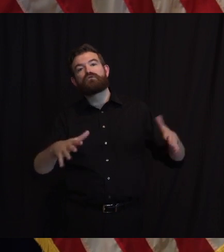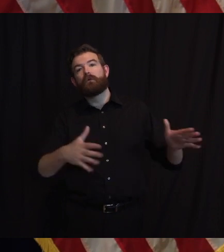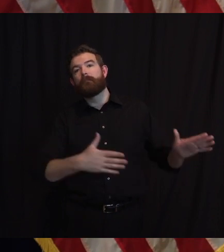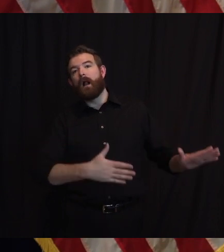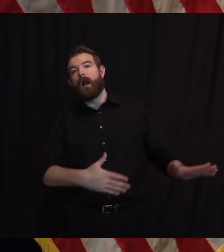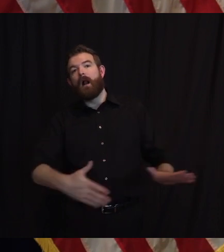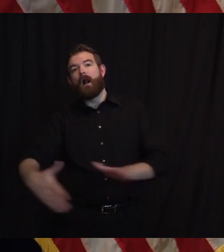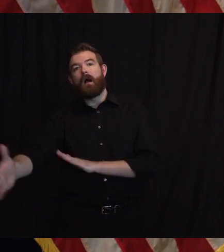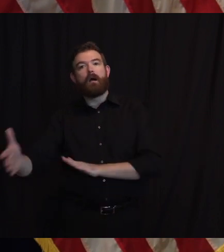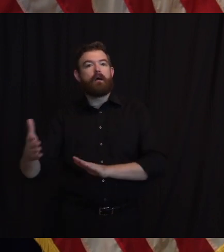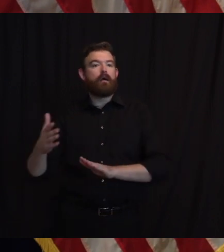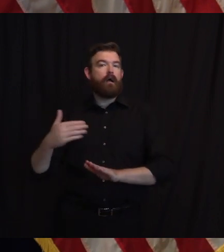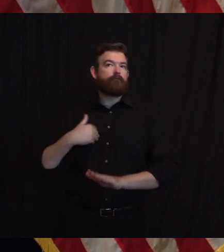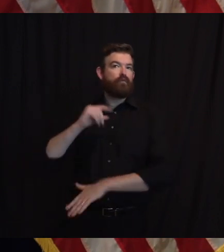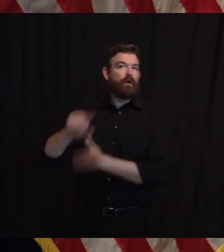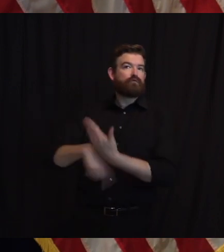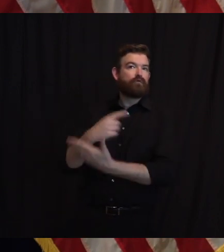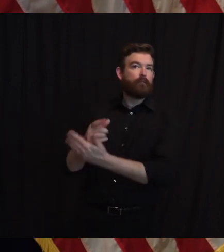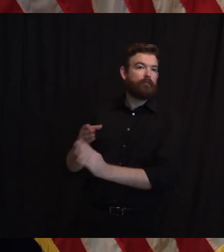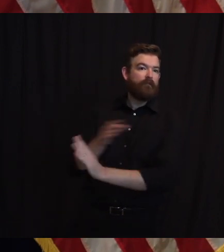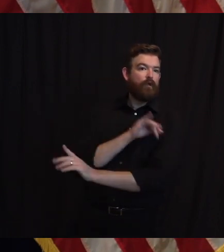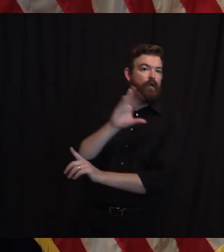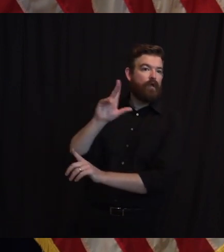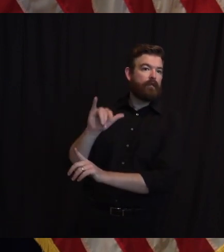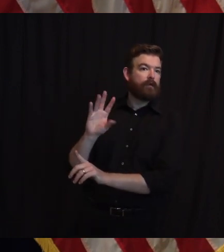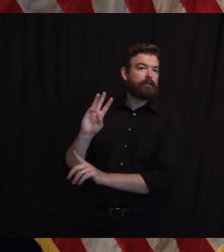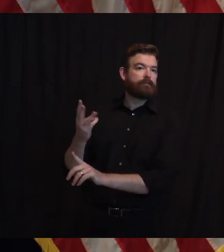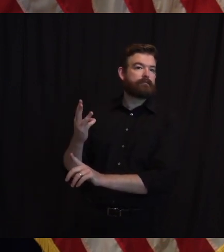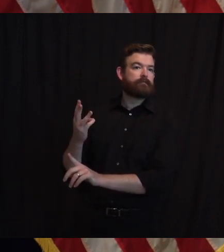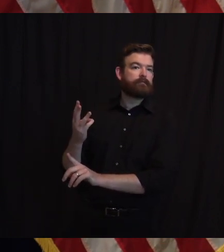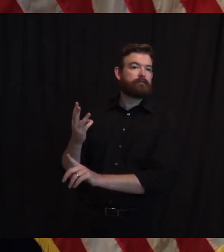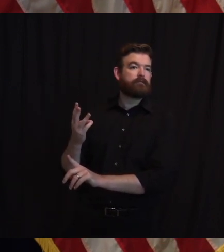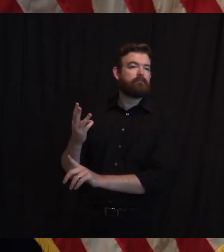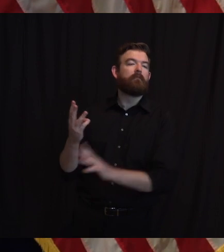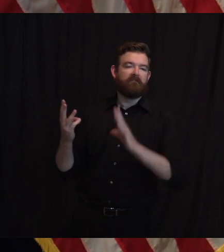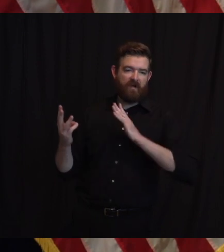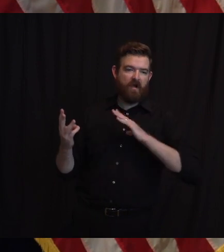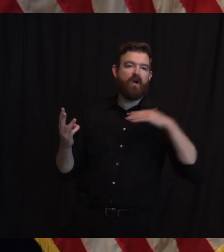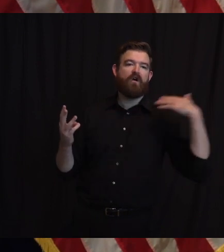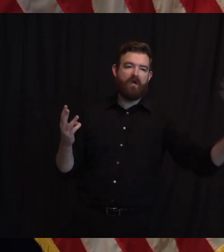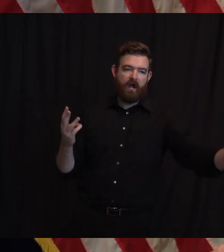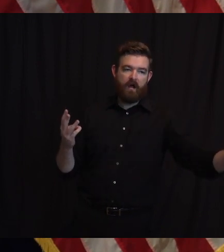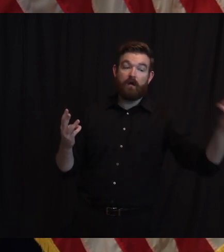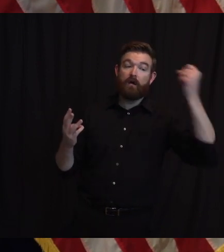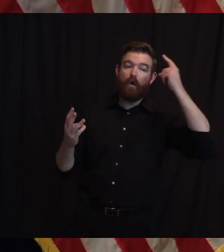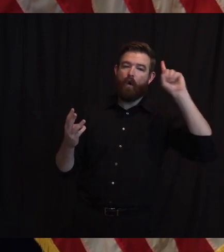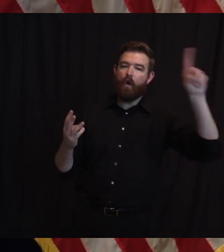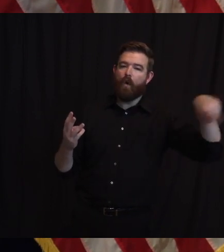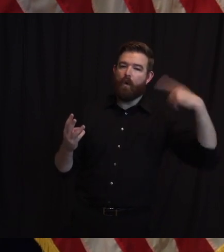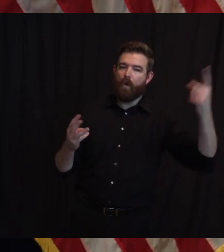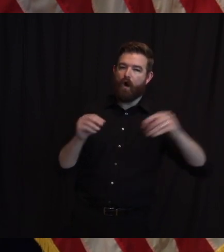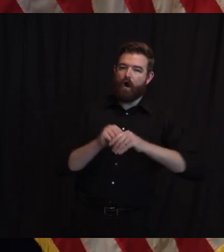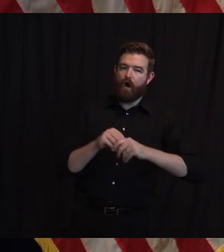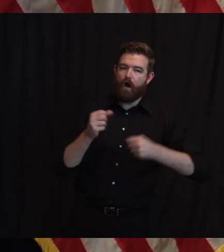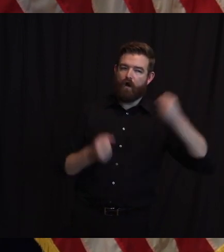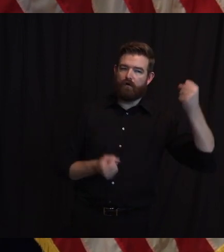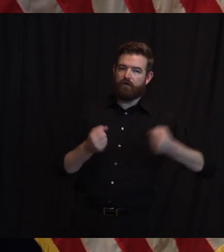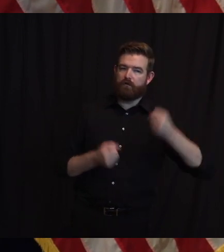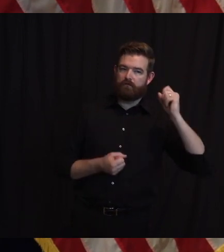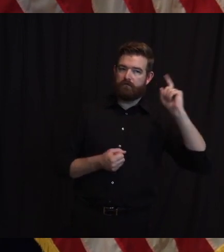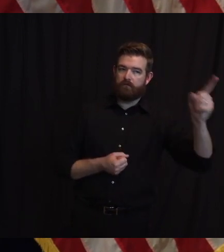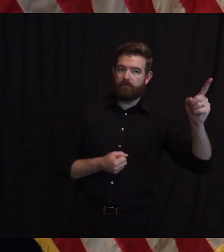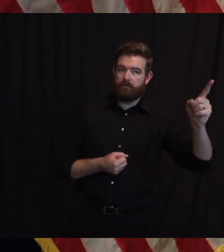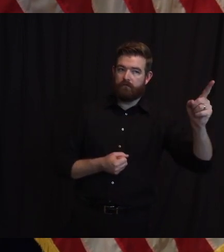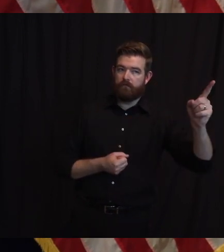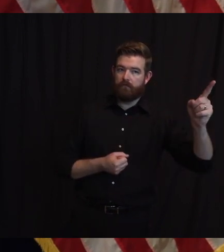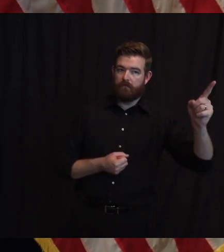car. I'm going to mask up, is that all right? I want to thank Judy and Ed